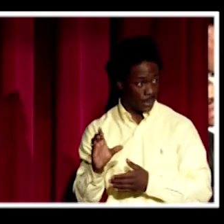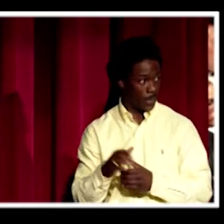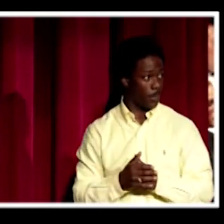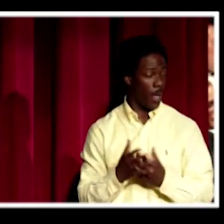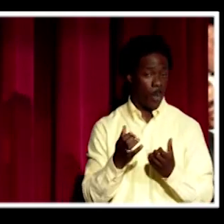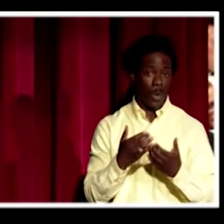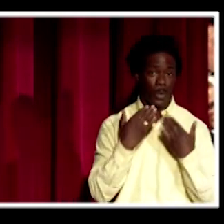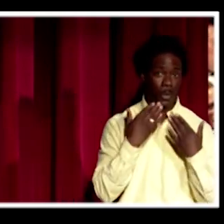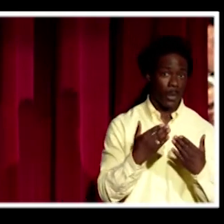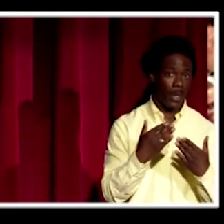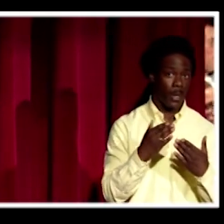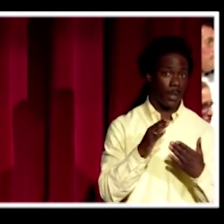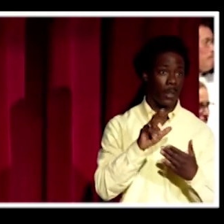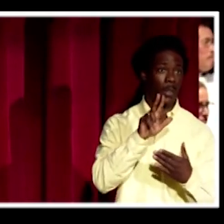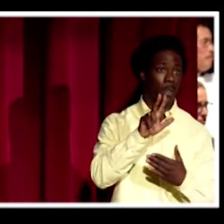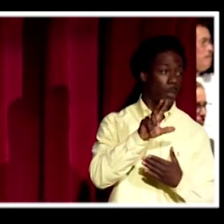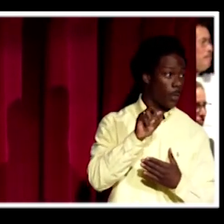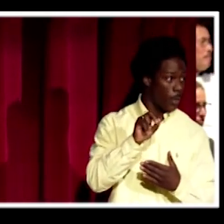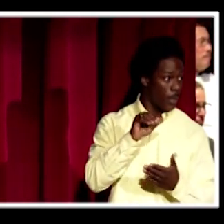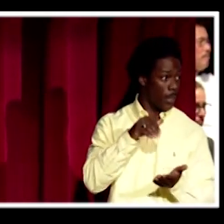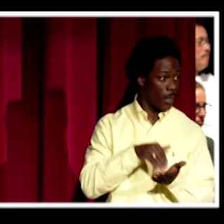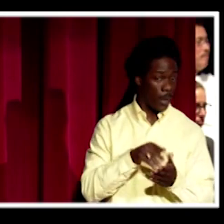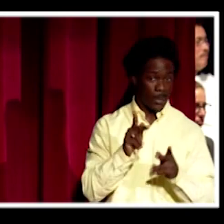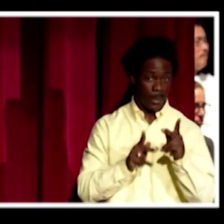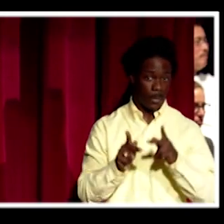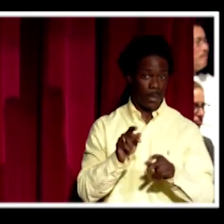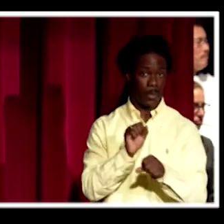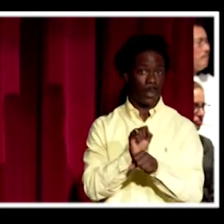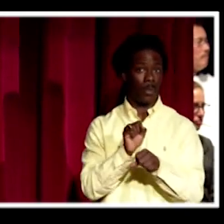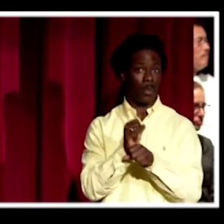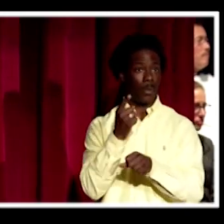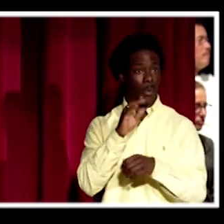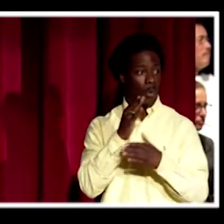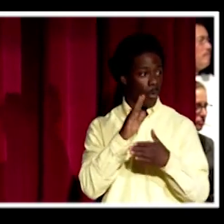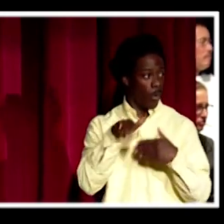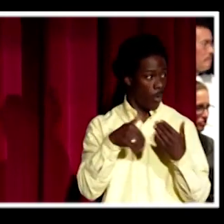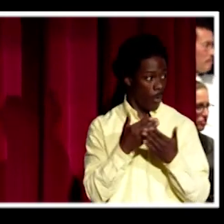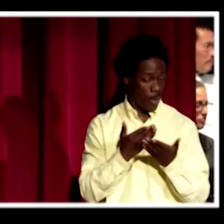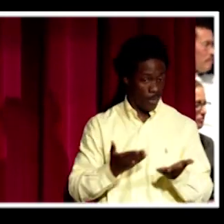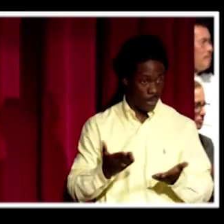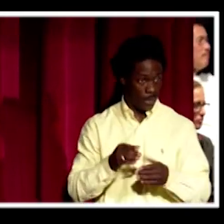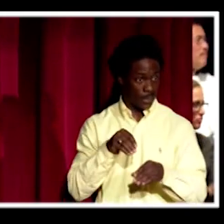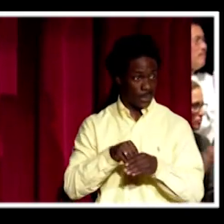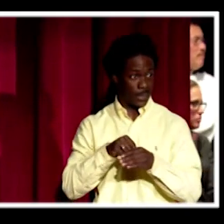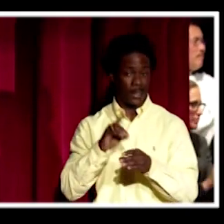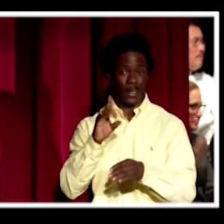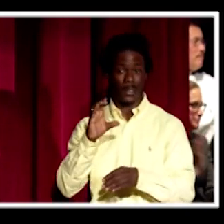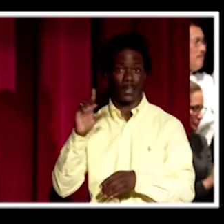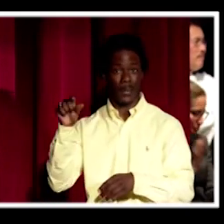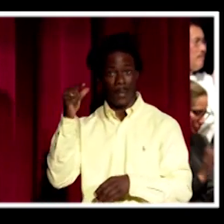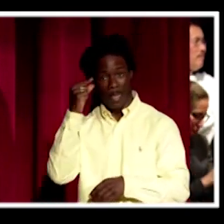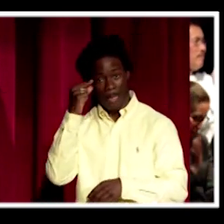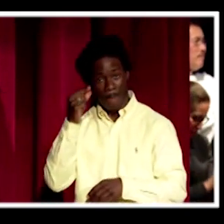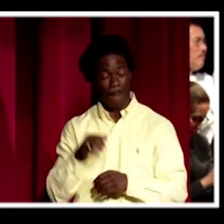to thank the 30,000 people who work for all of us in DC government.